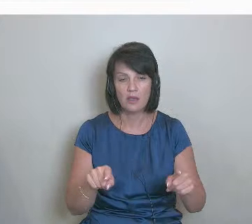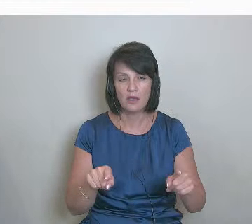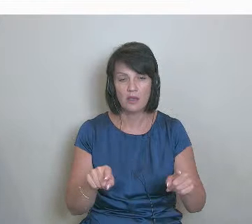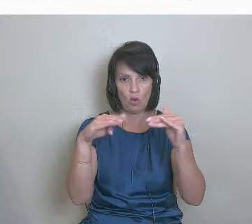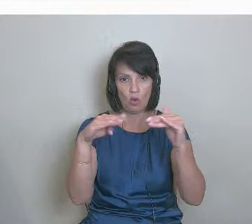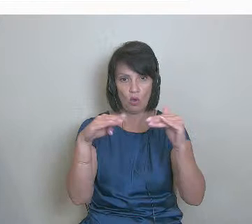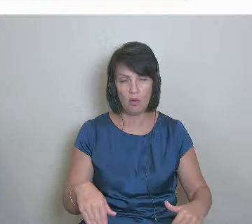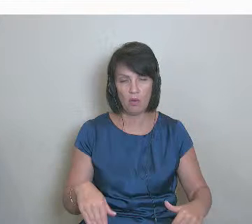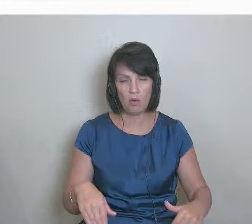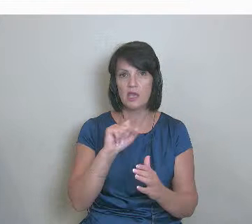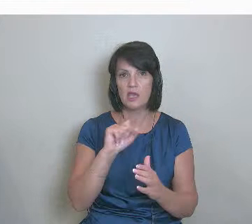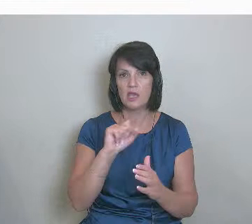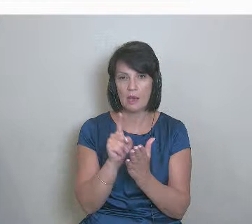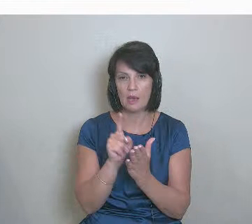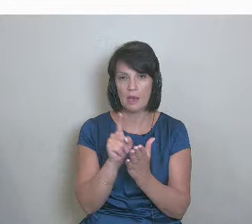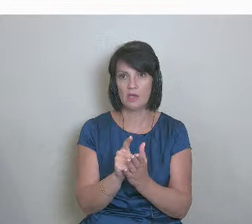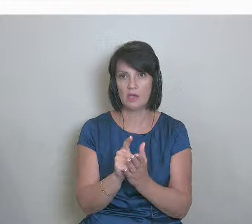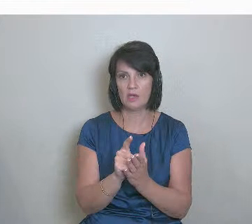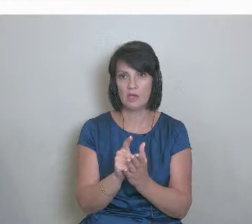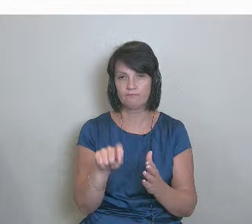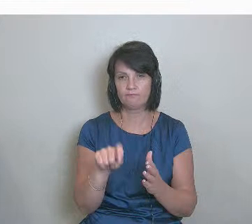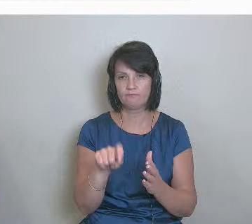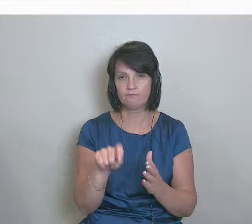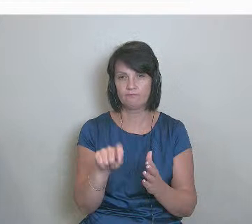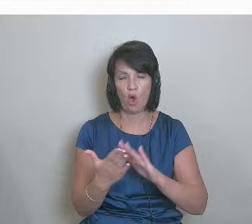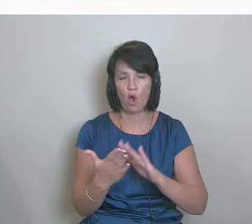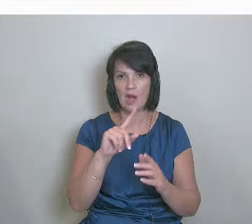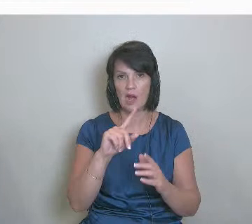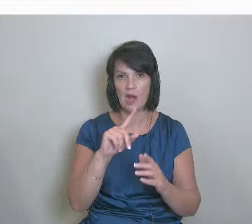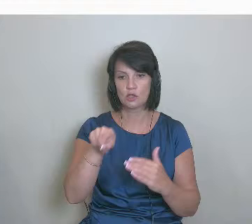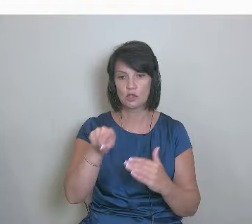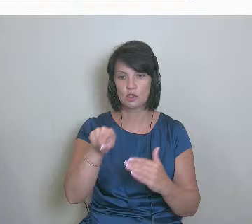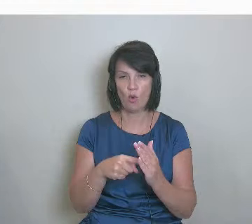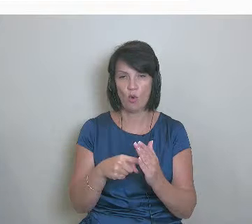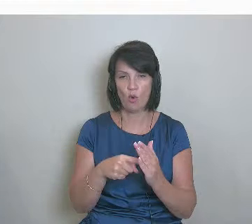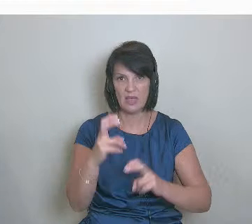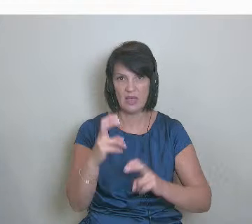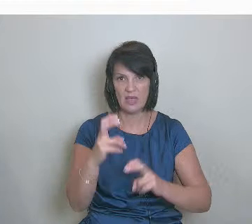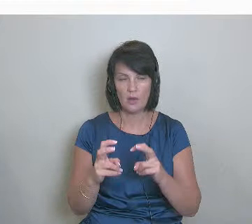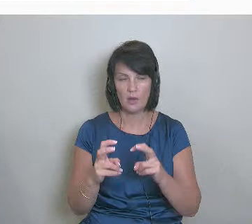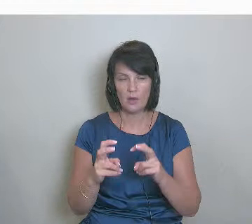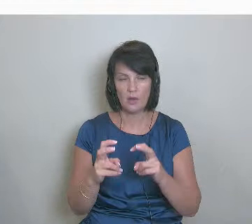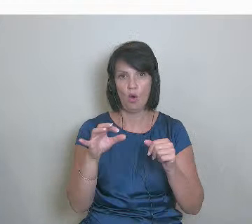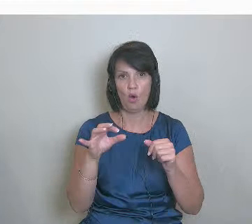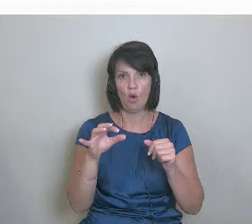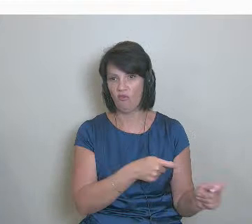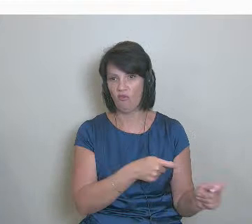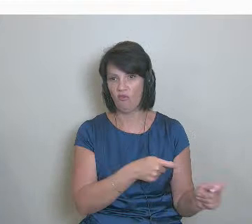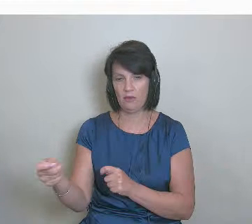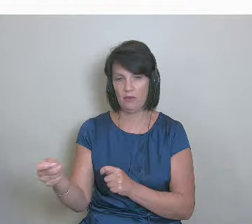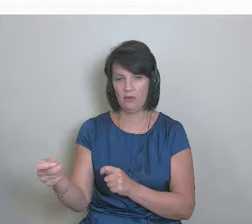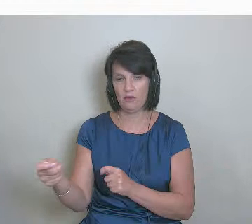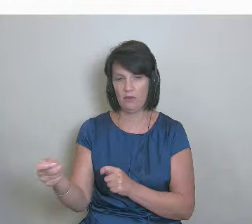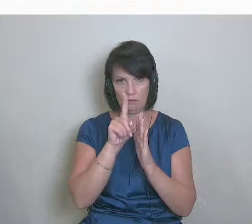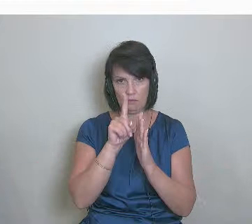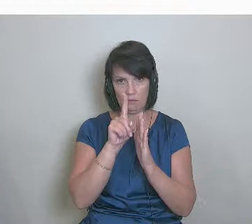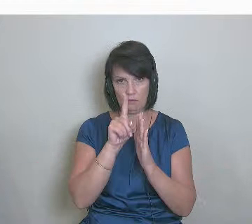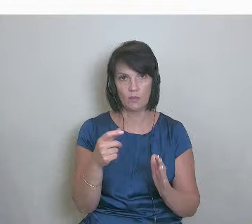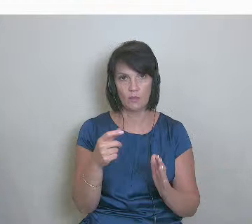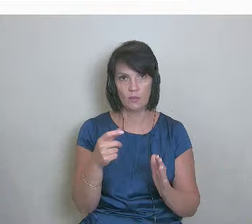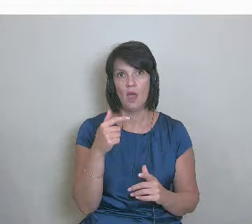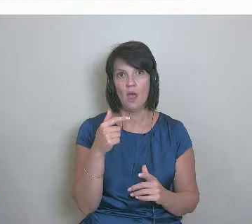even have to sign agreements with the municipal companies to